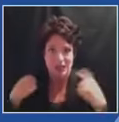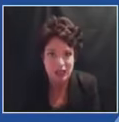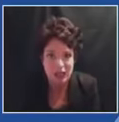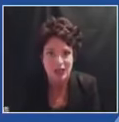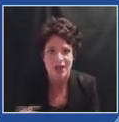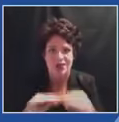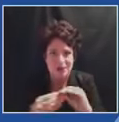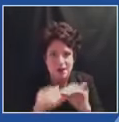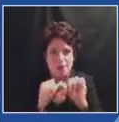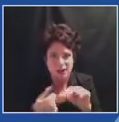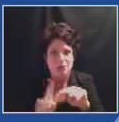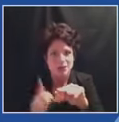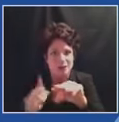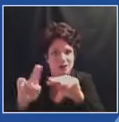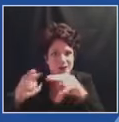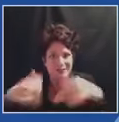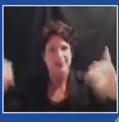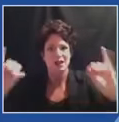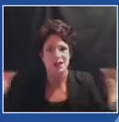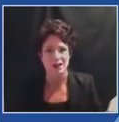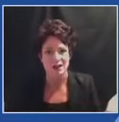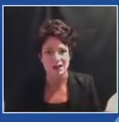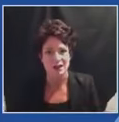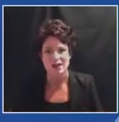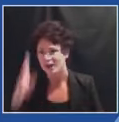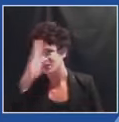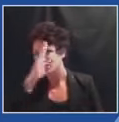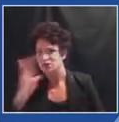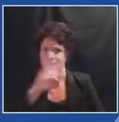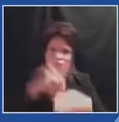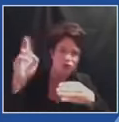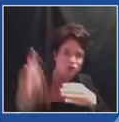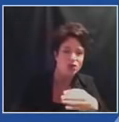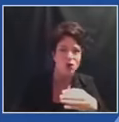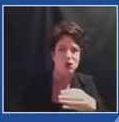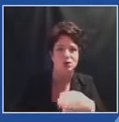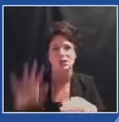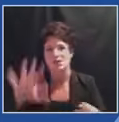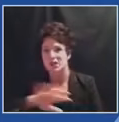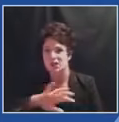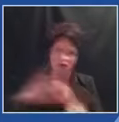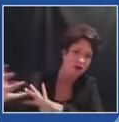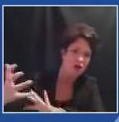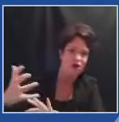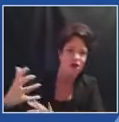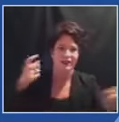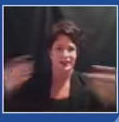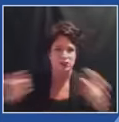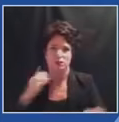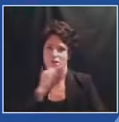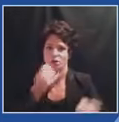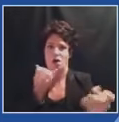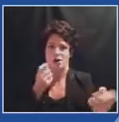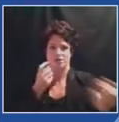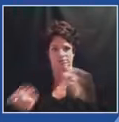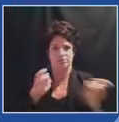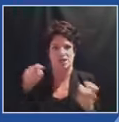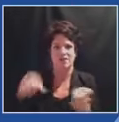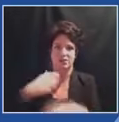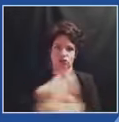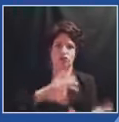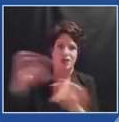number keeps climbing. That's a direct consequence of Donald Trump's bungled leadership and the total mismanagement of this crisis